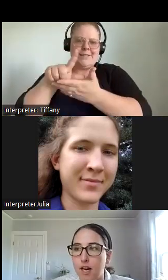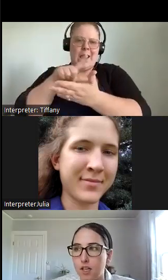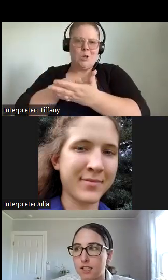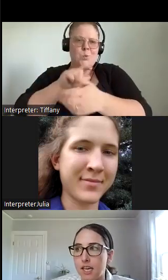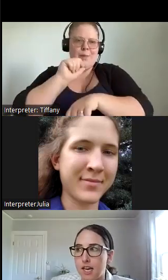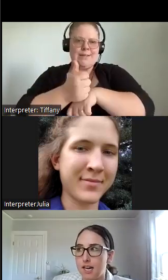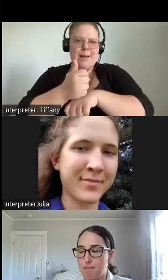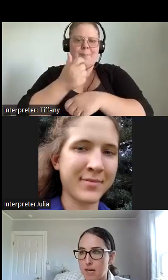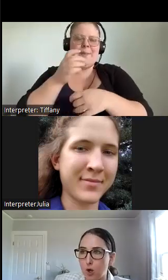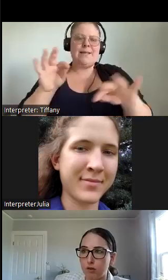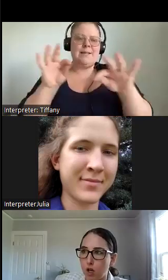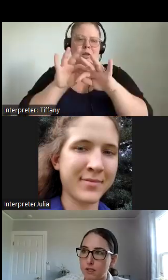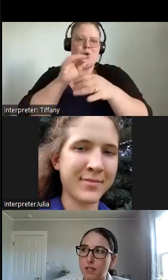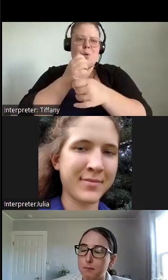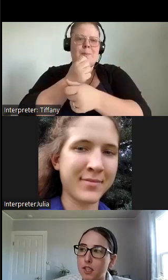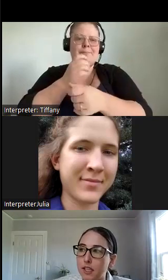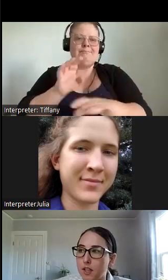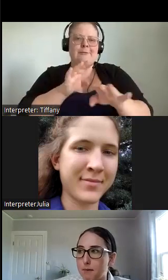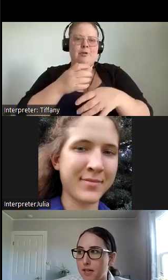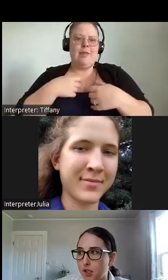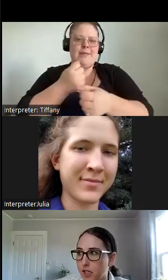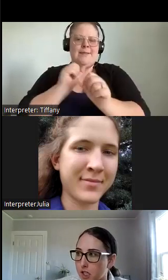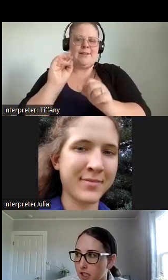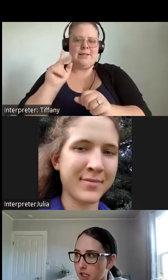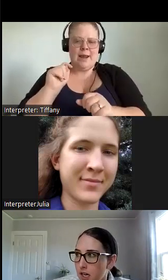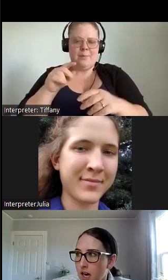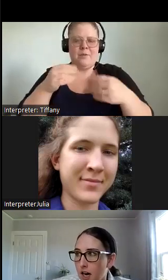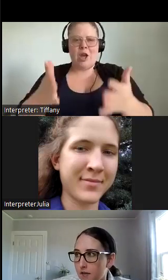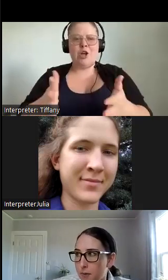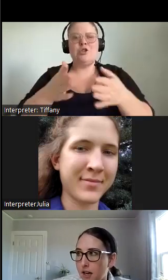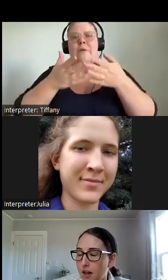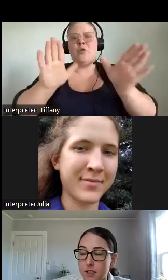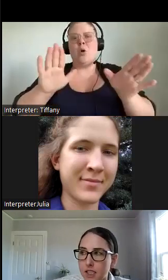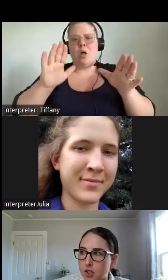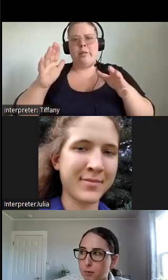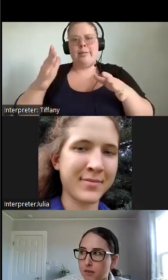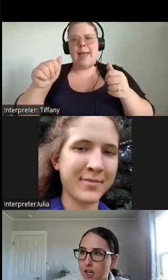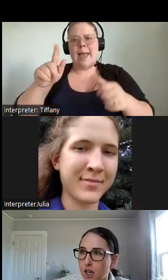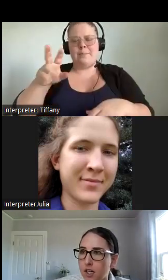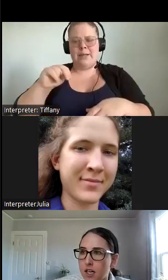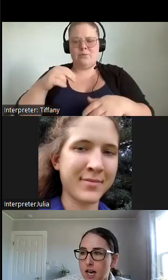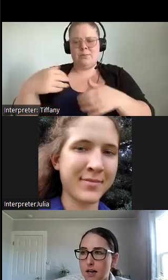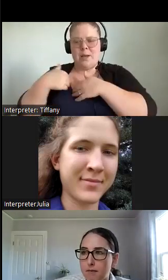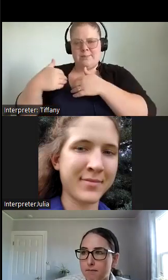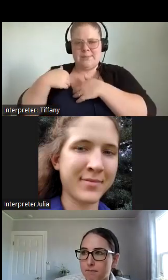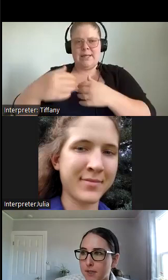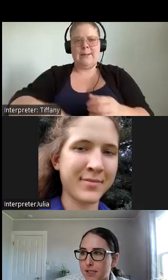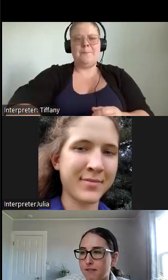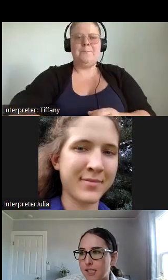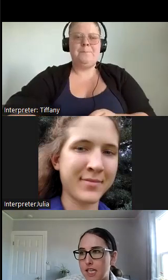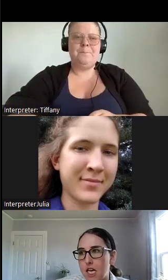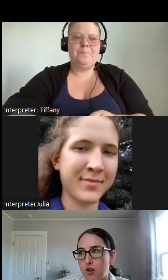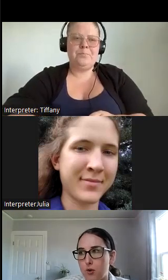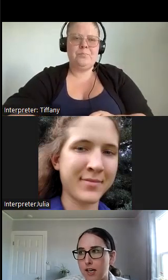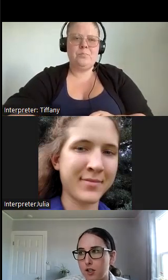net providers, but overall responsibility for the administration of an essential provider must